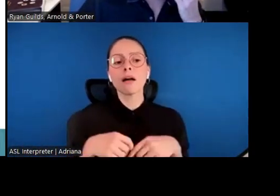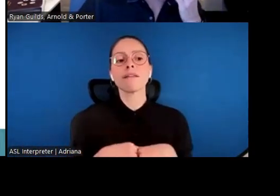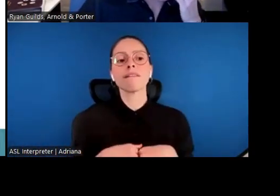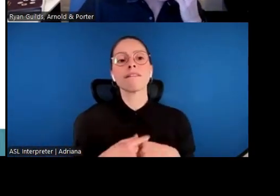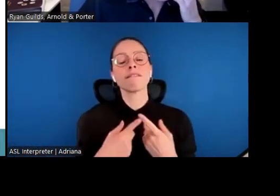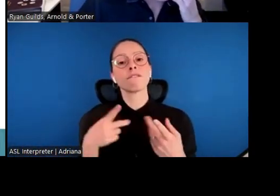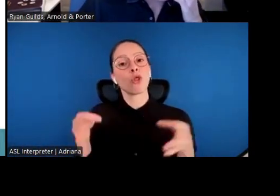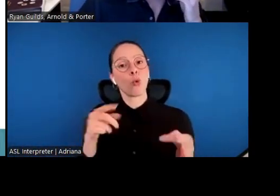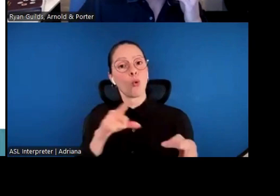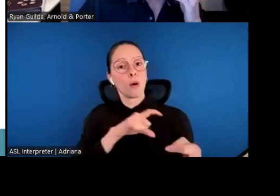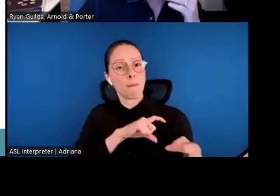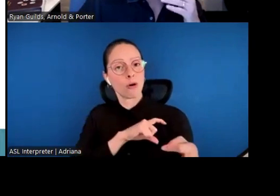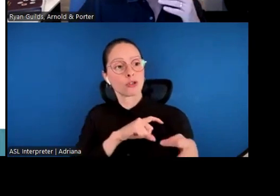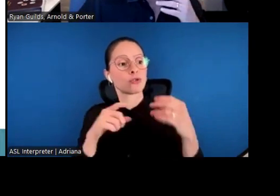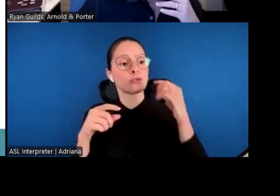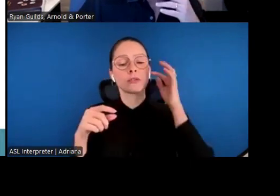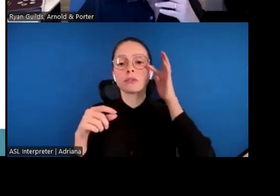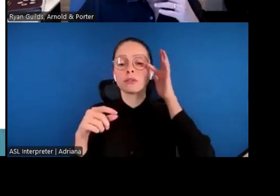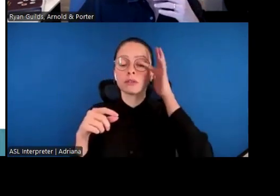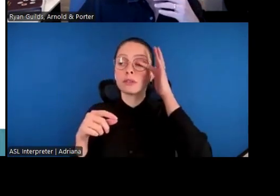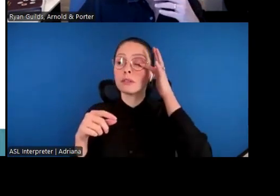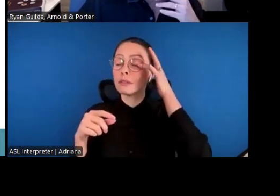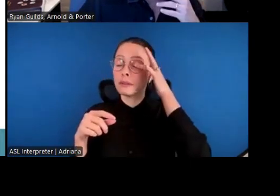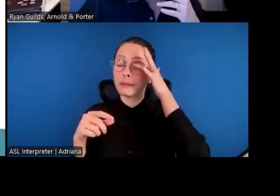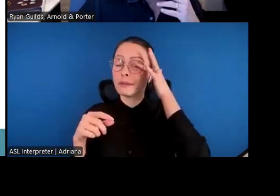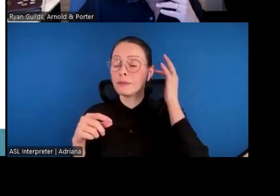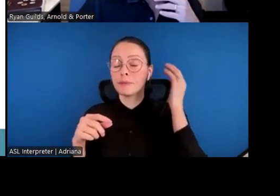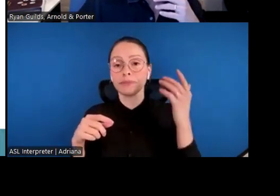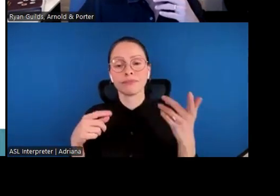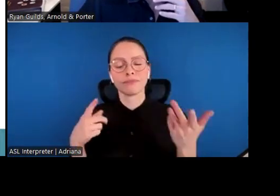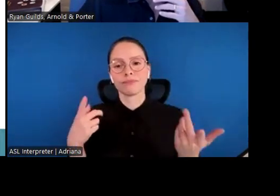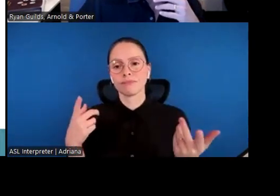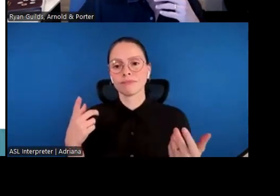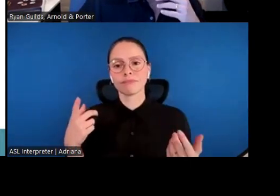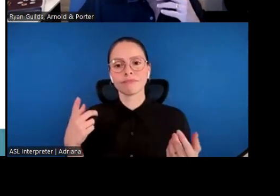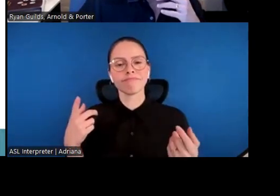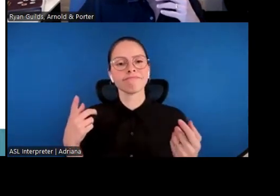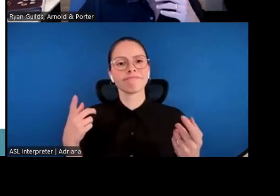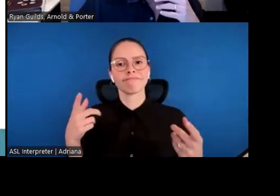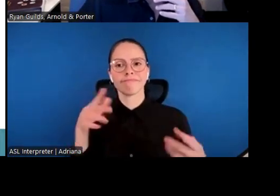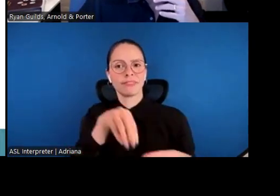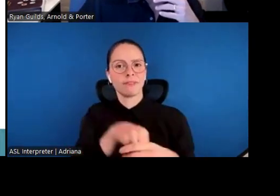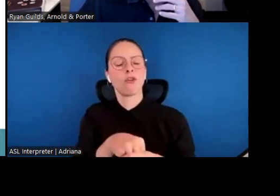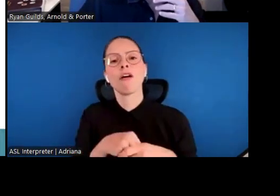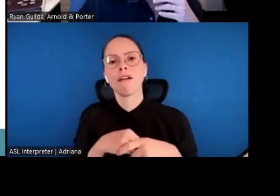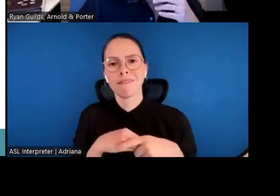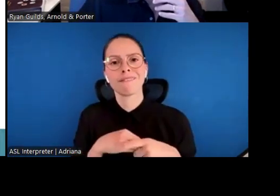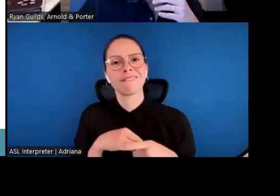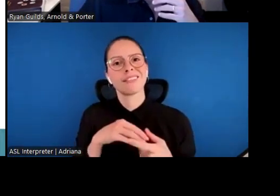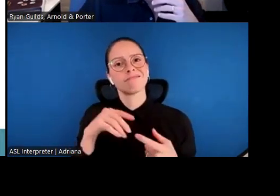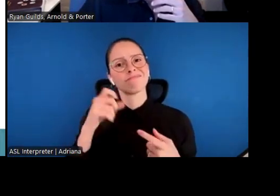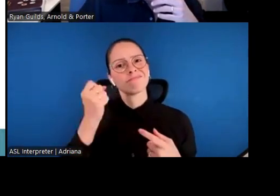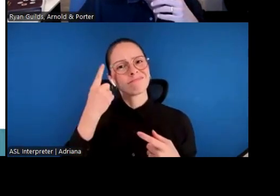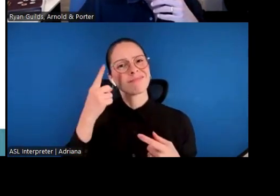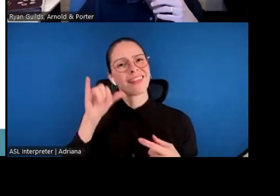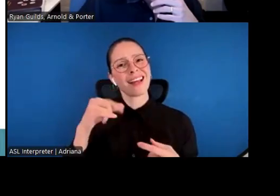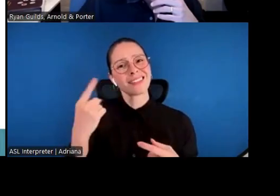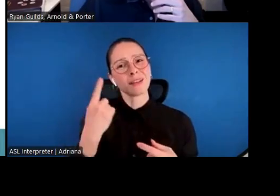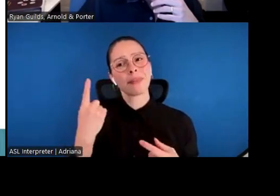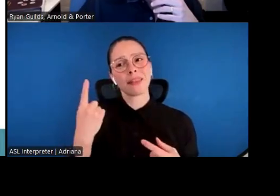and that is something that the military does care about. which goes directly